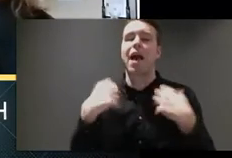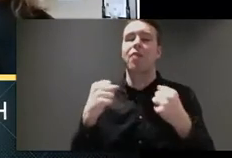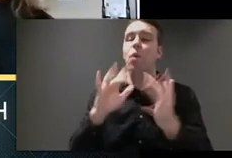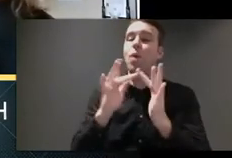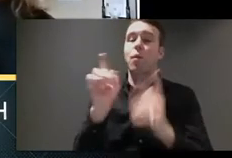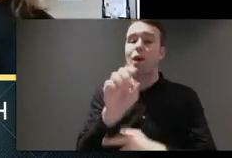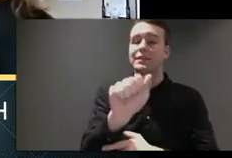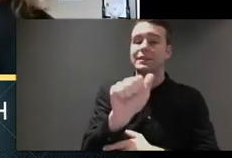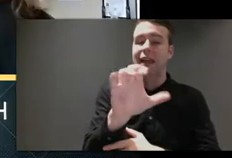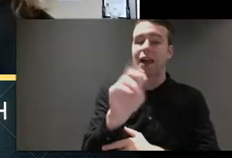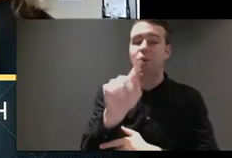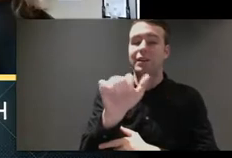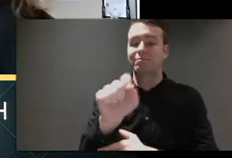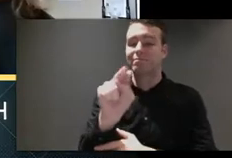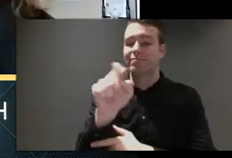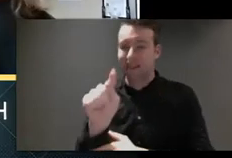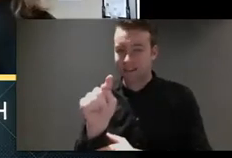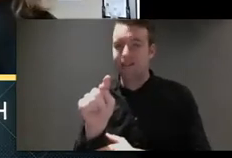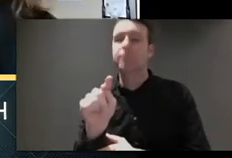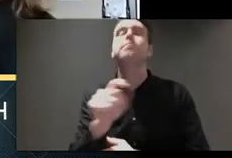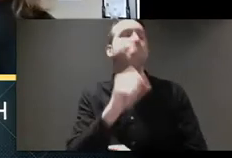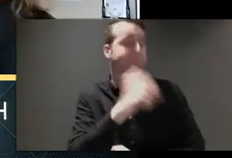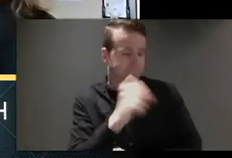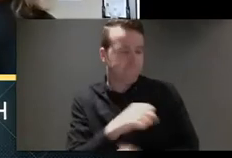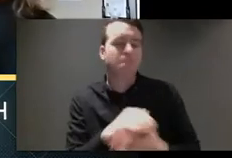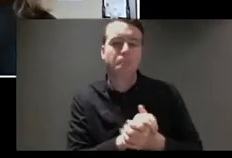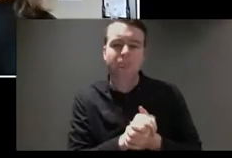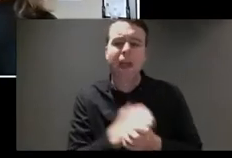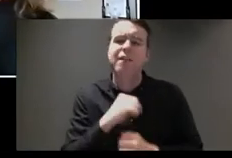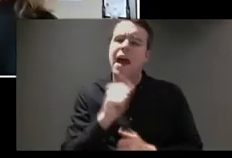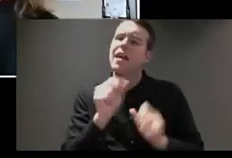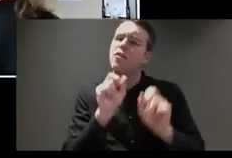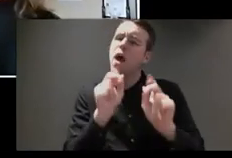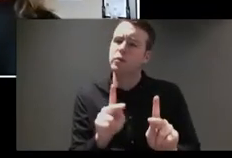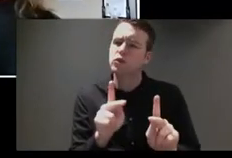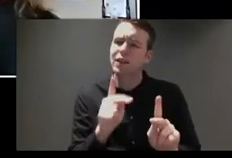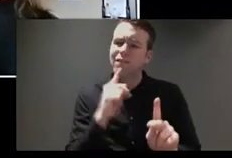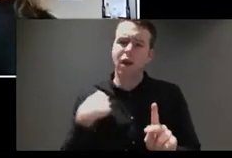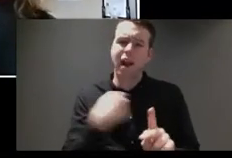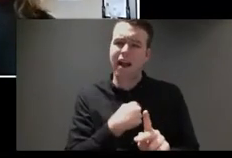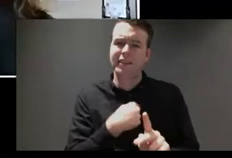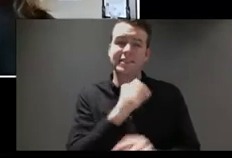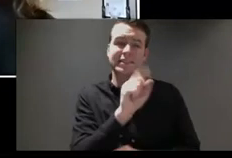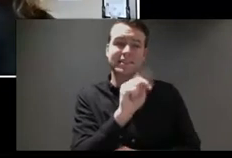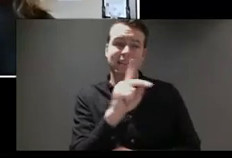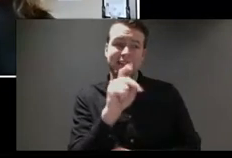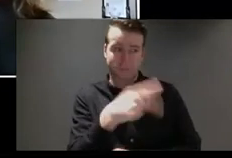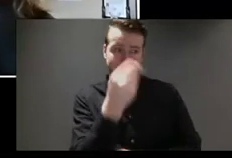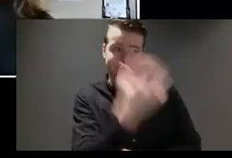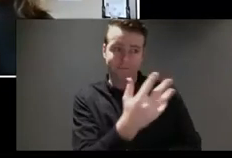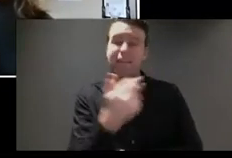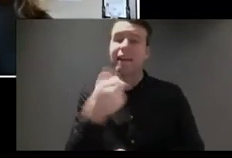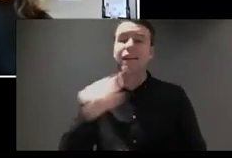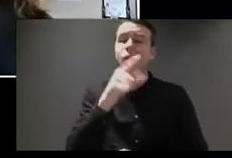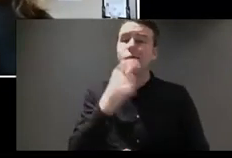website at saccounty.net. Yeah, and you know, here's another opportunity too for us, Sandeep. For anyone out there